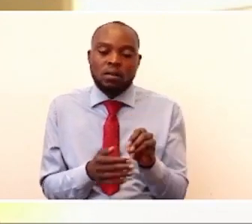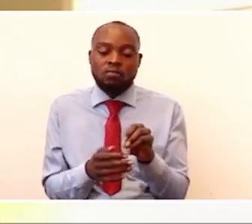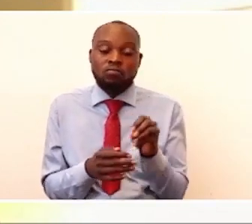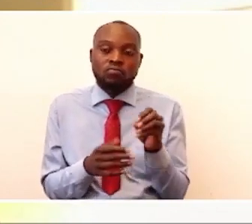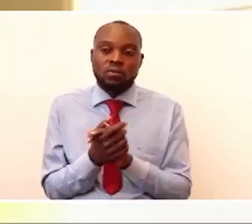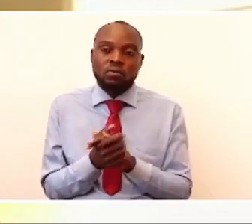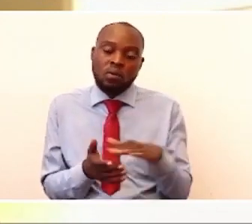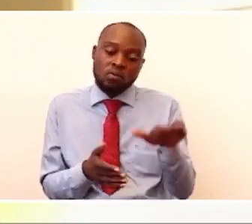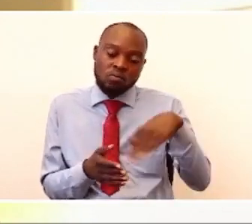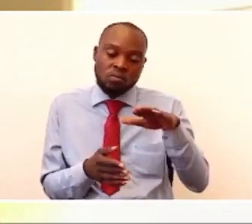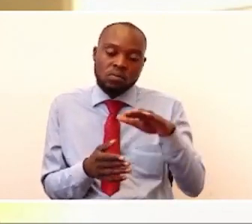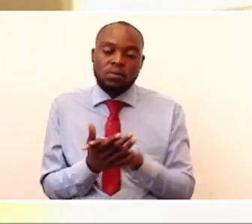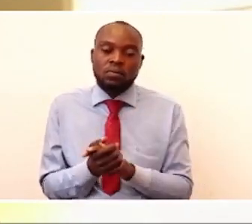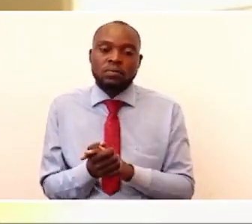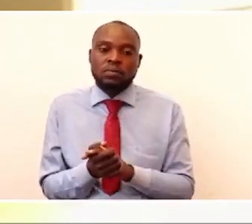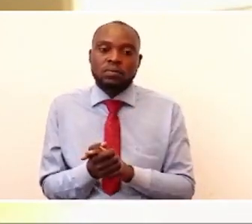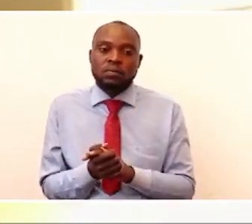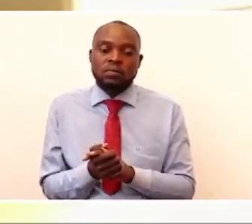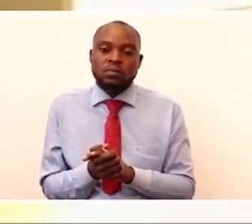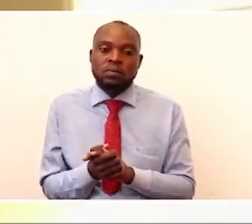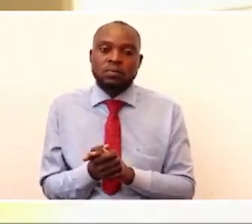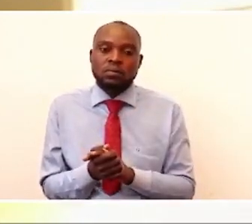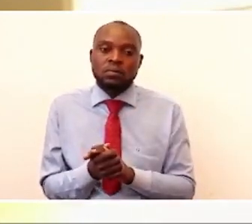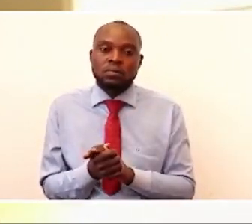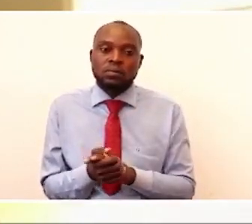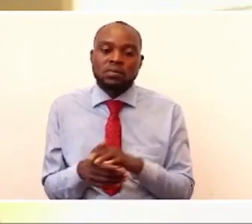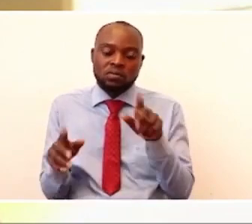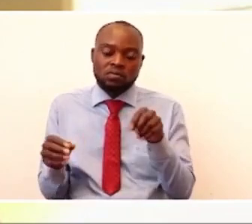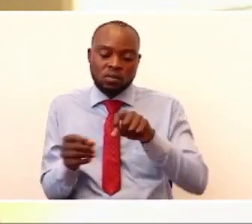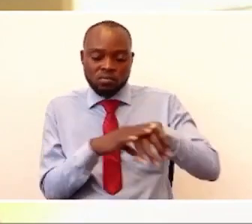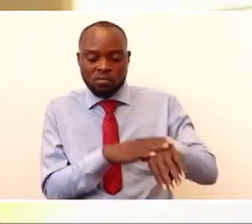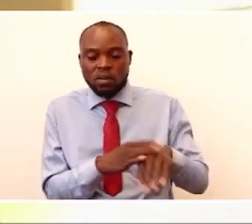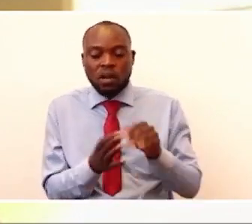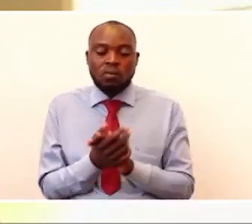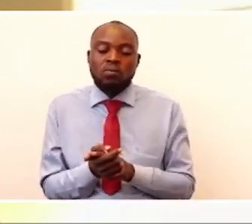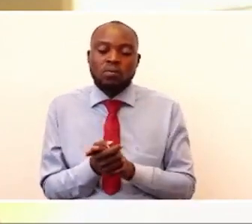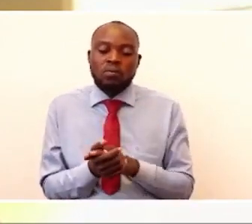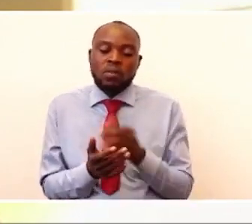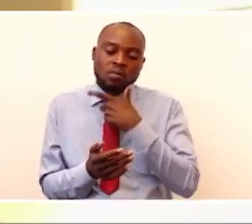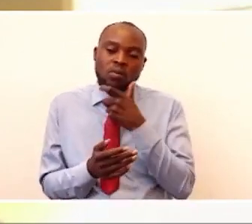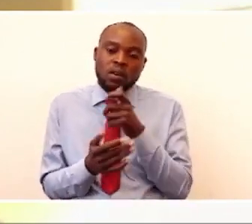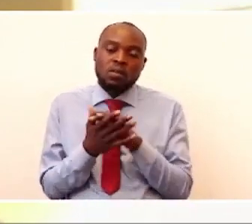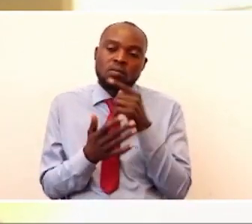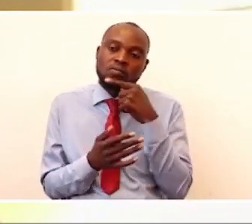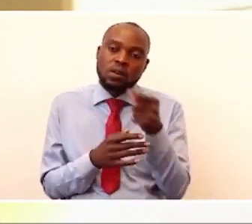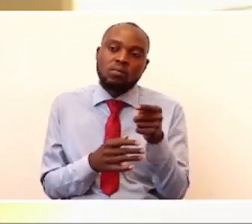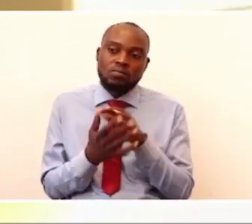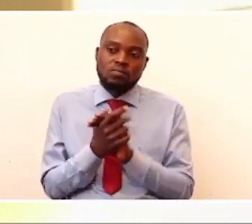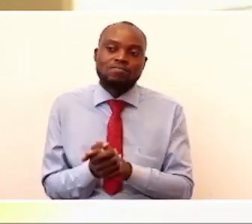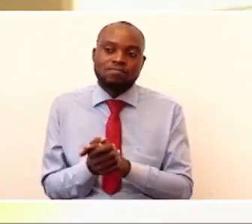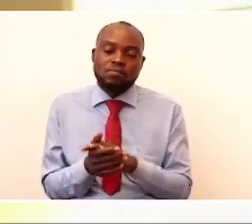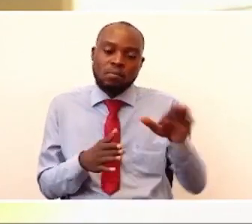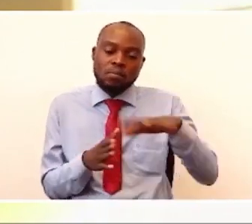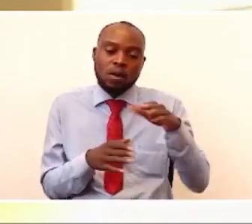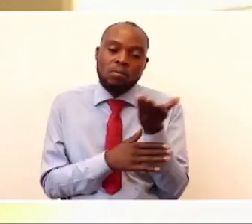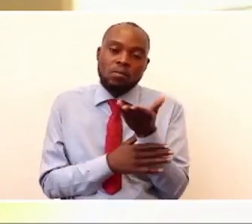continent is somewhat behind in terms of broad internet and in some places